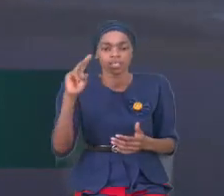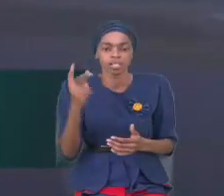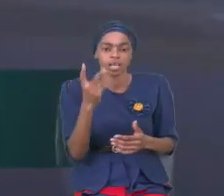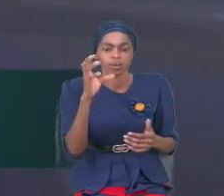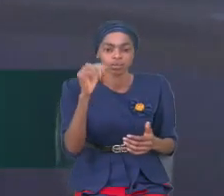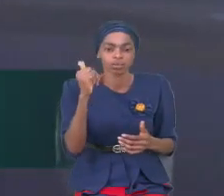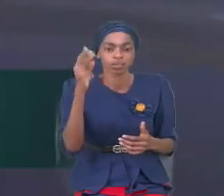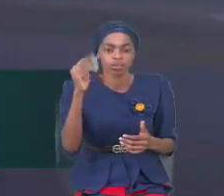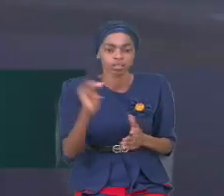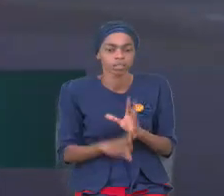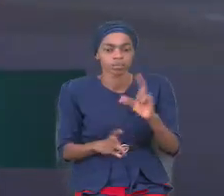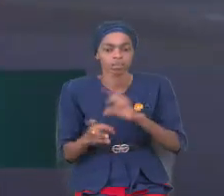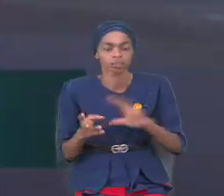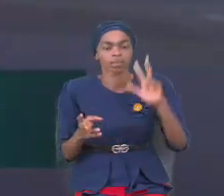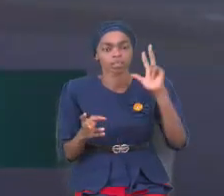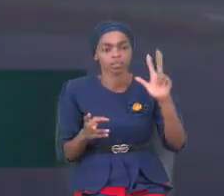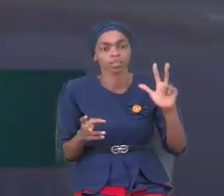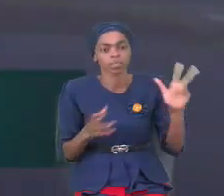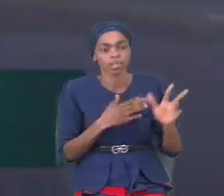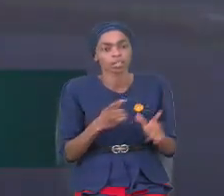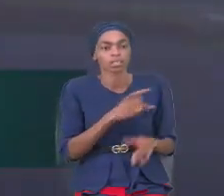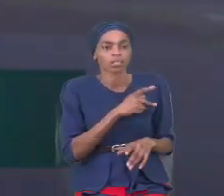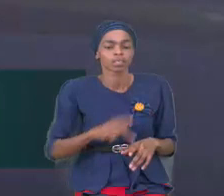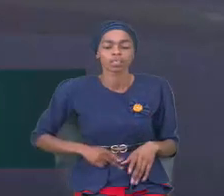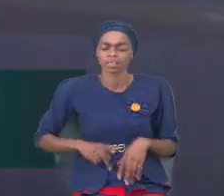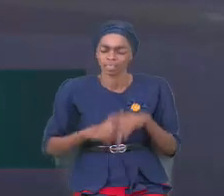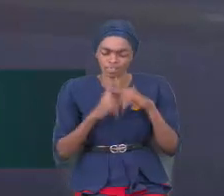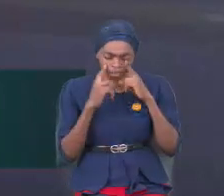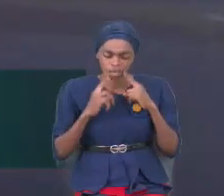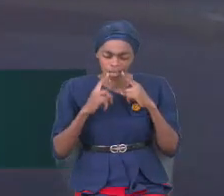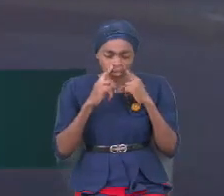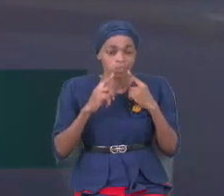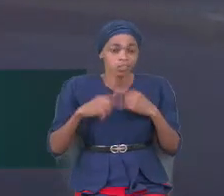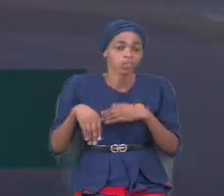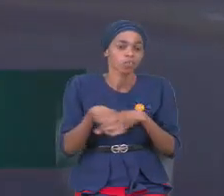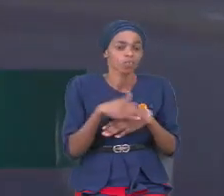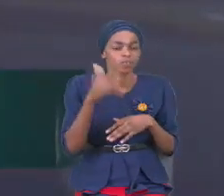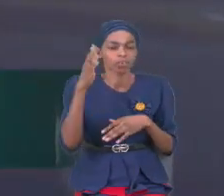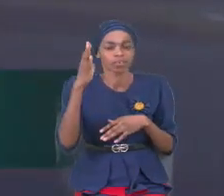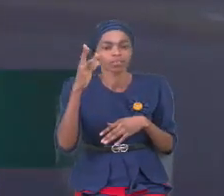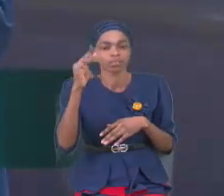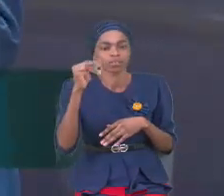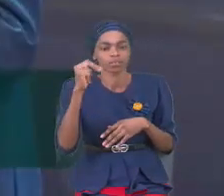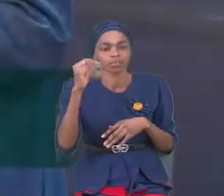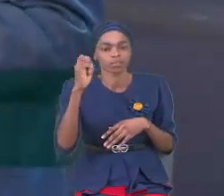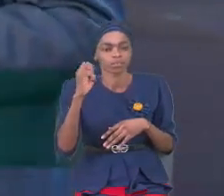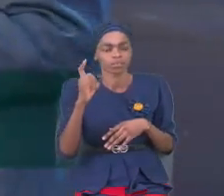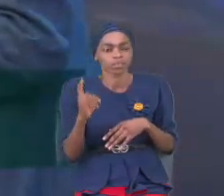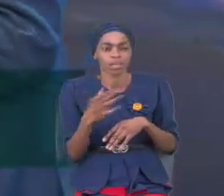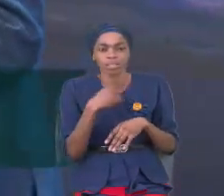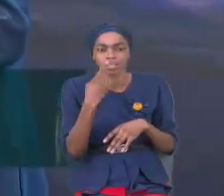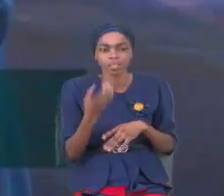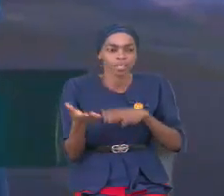over Abner and said, died Abner as a fool dieth? Died